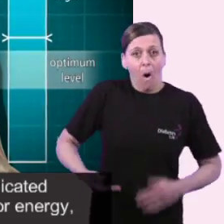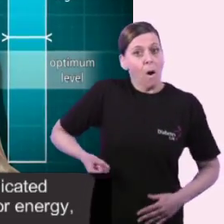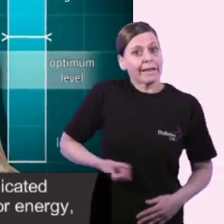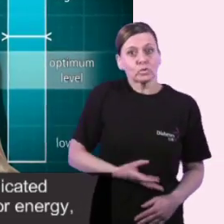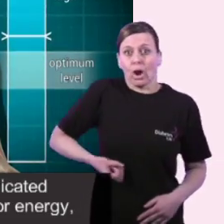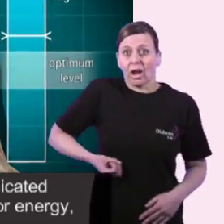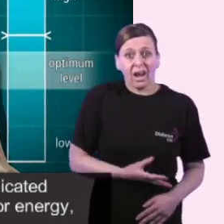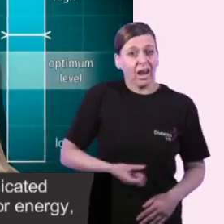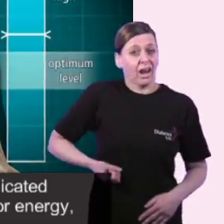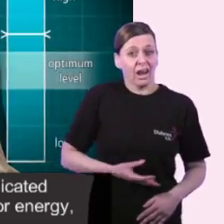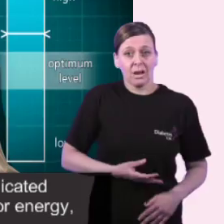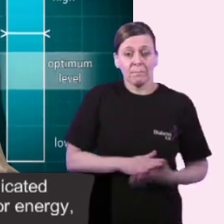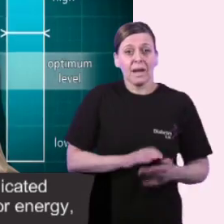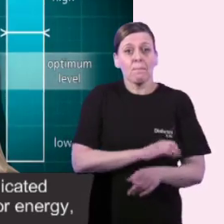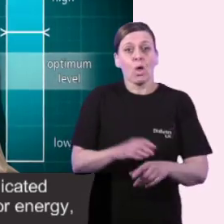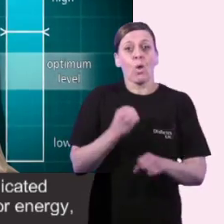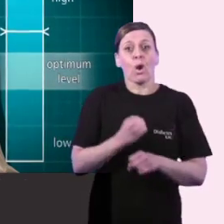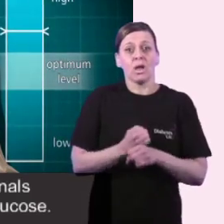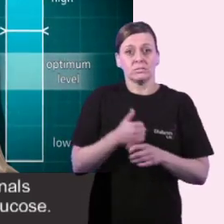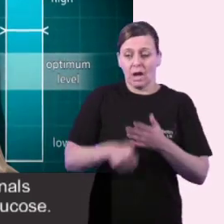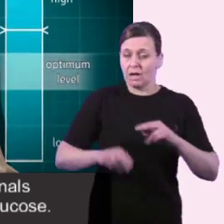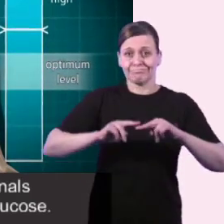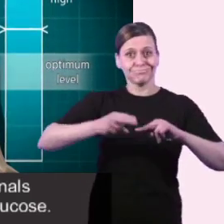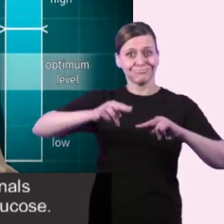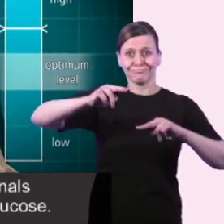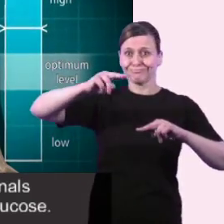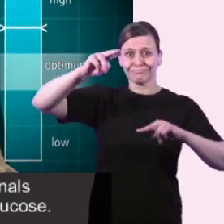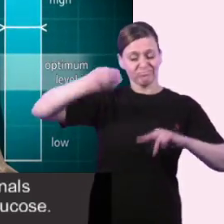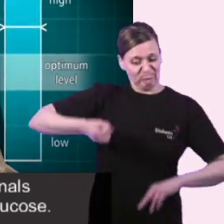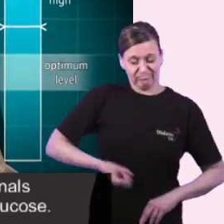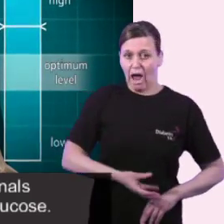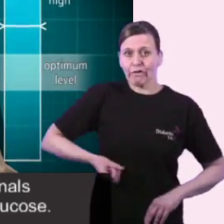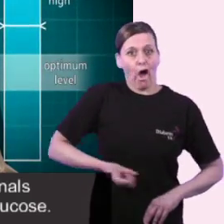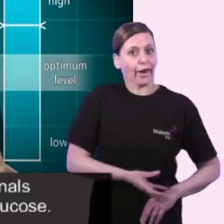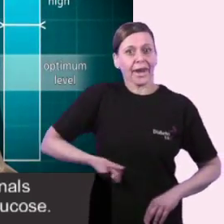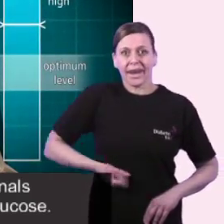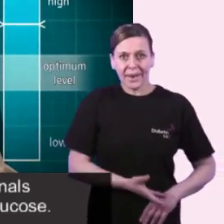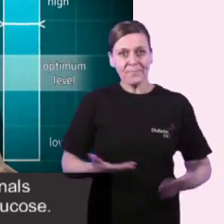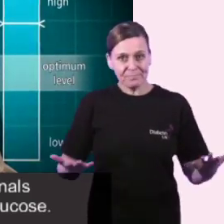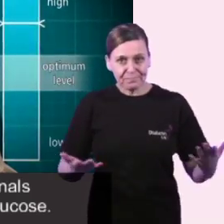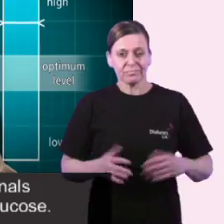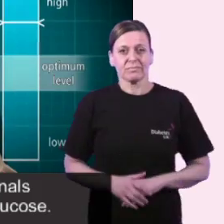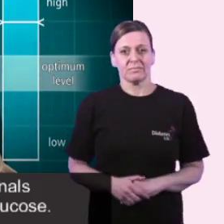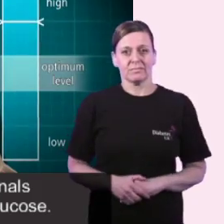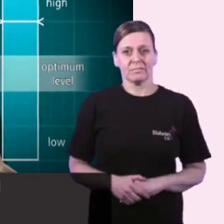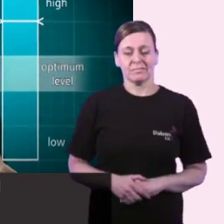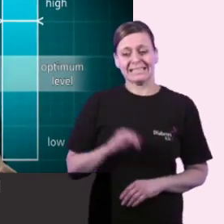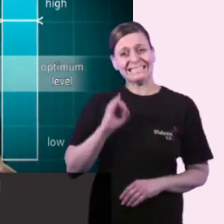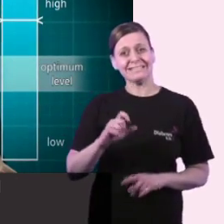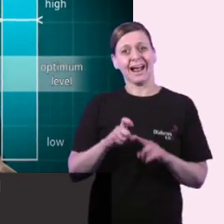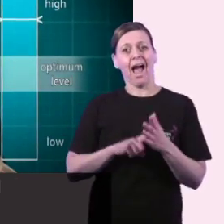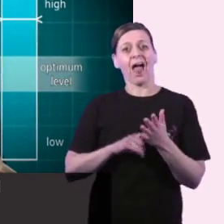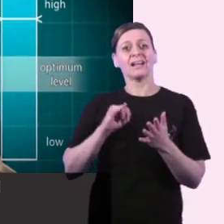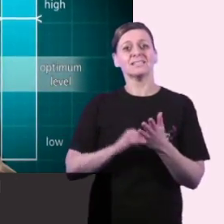cells who are desperate for energy sending out emergency signals to the liver to release stored glucose. The blood